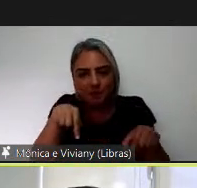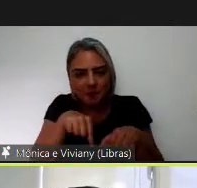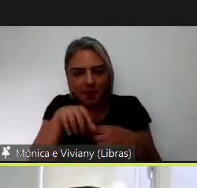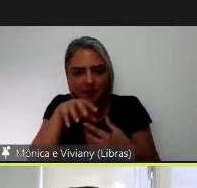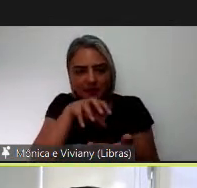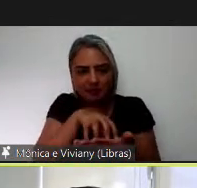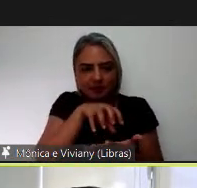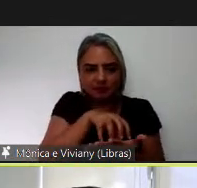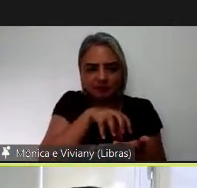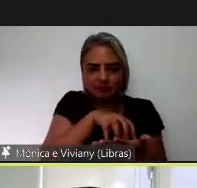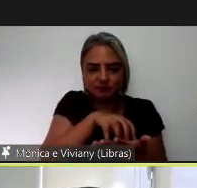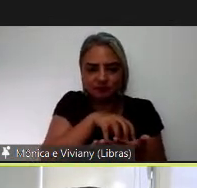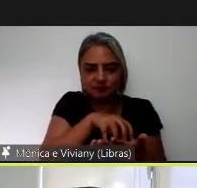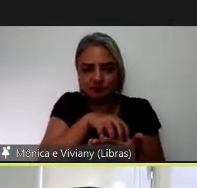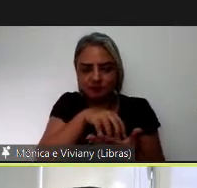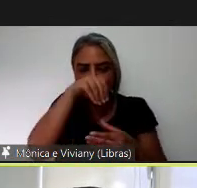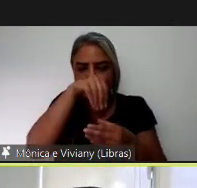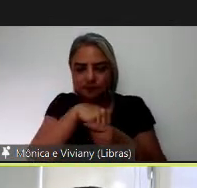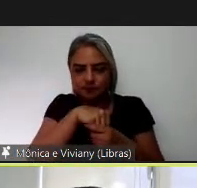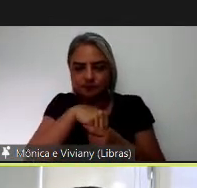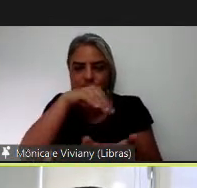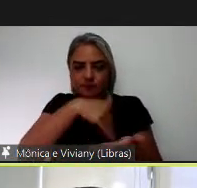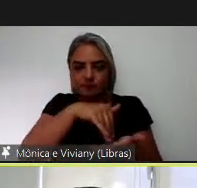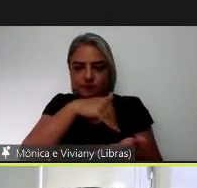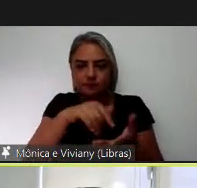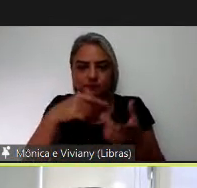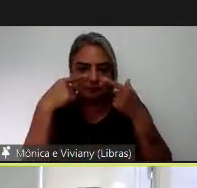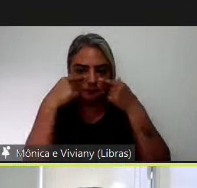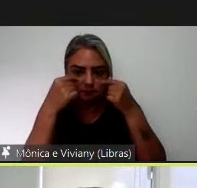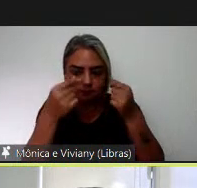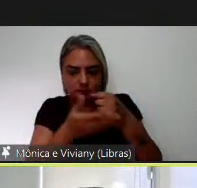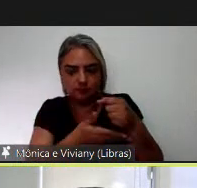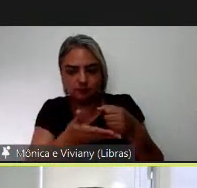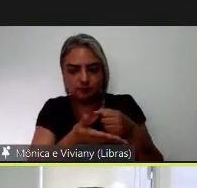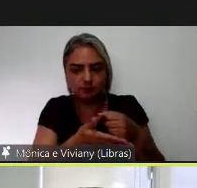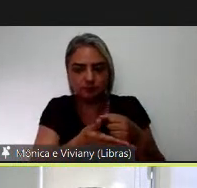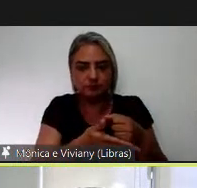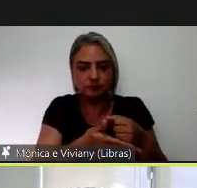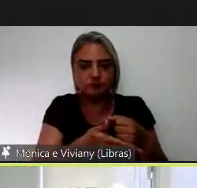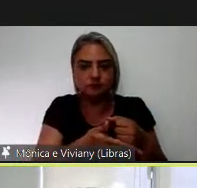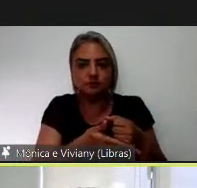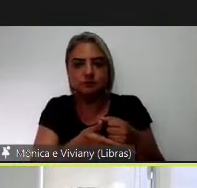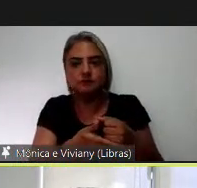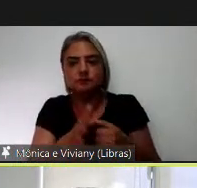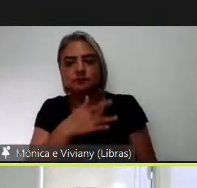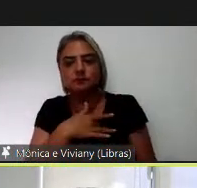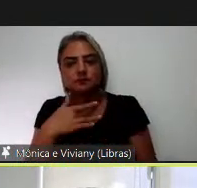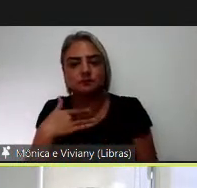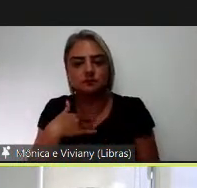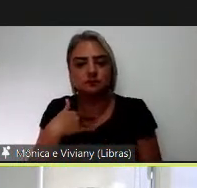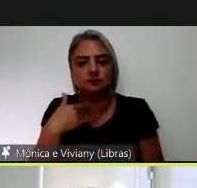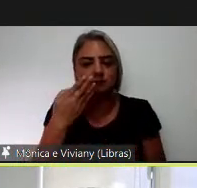we went out of a different department inside the